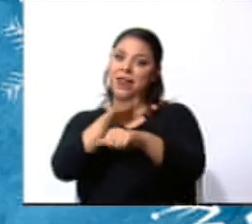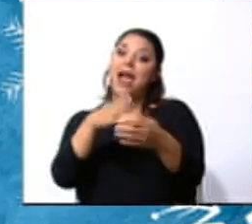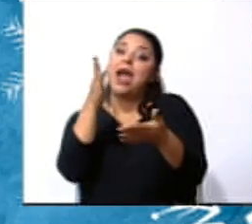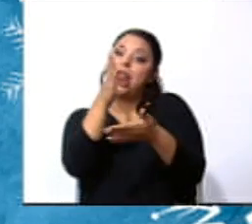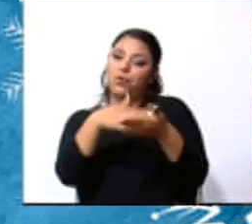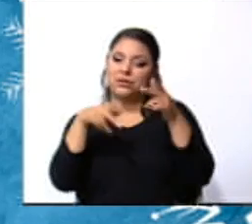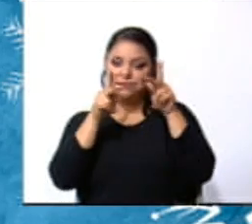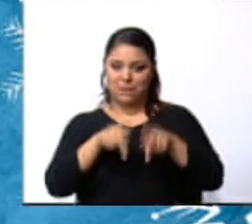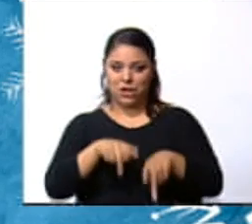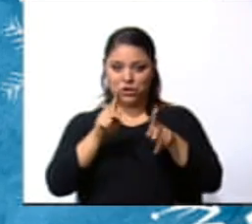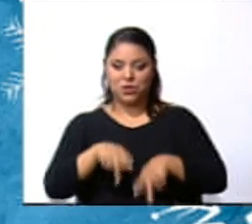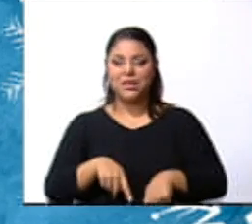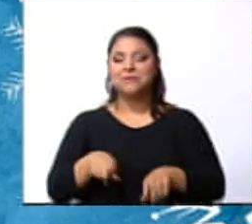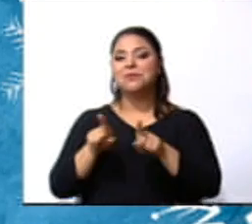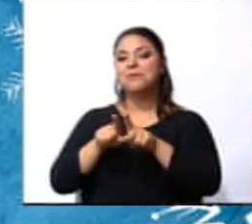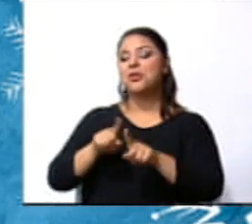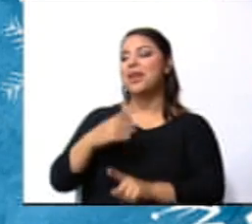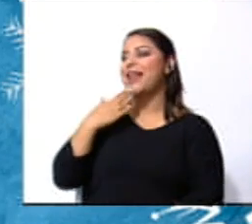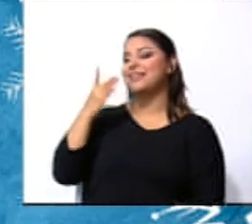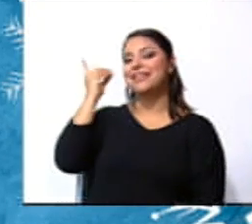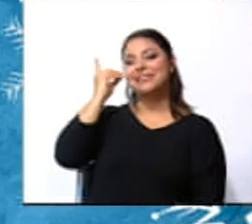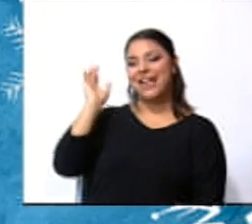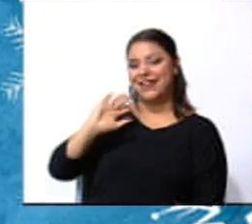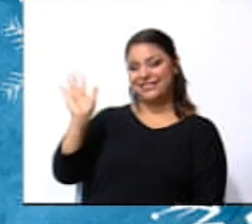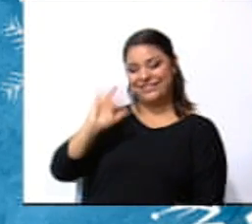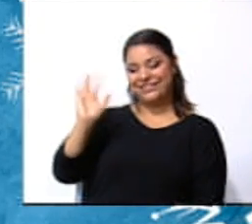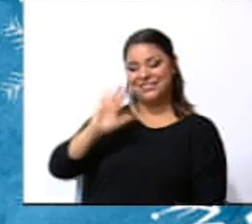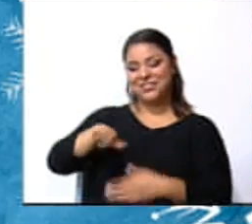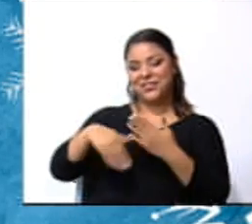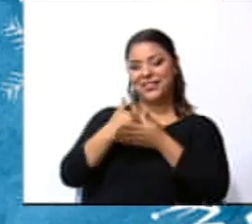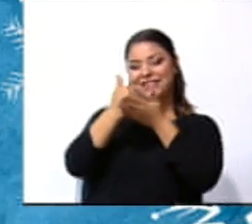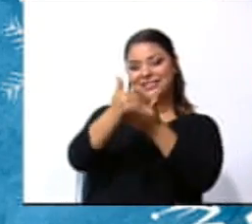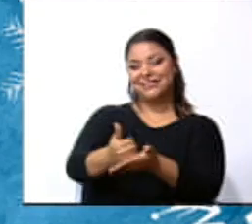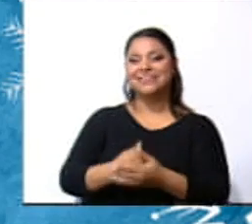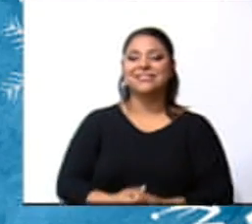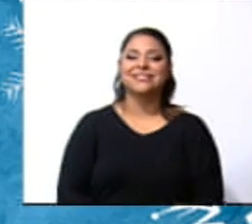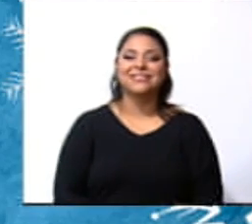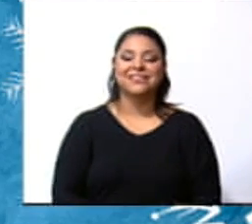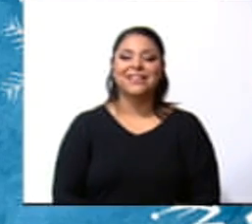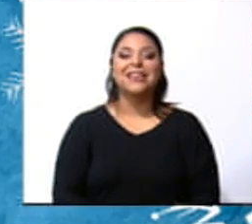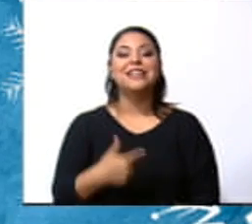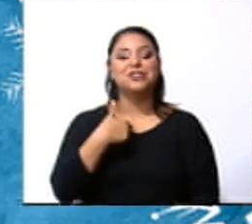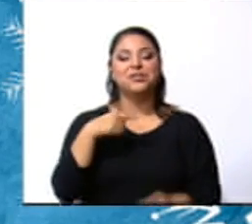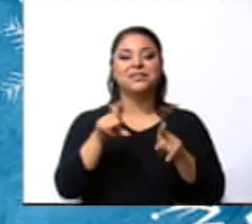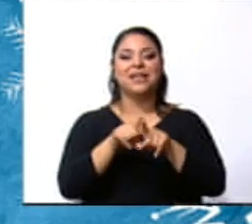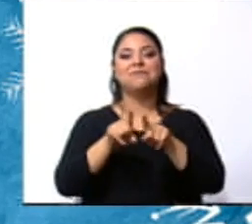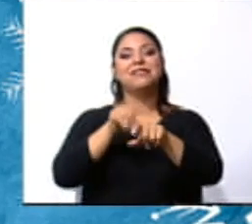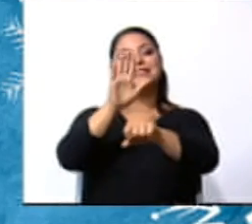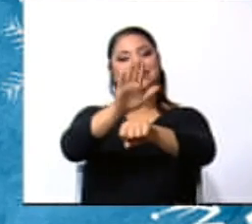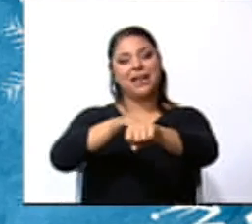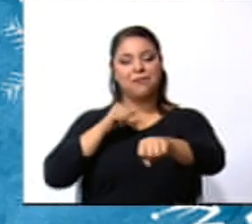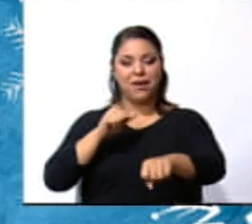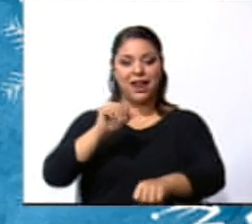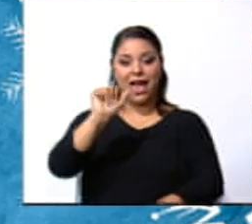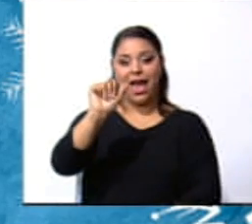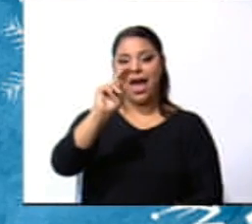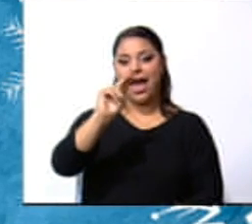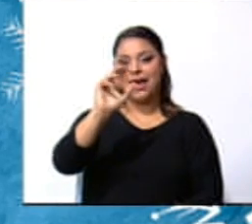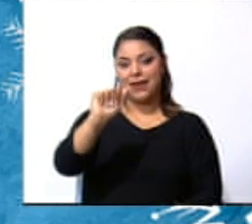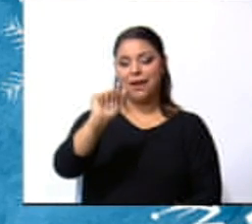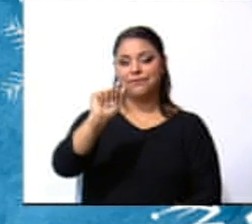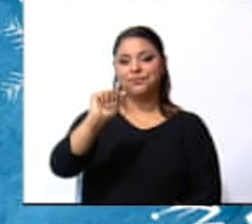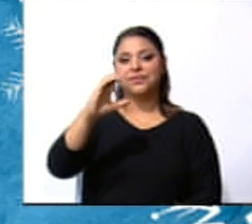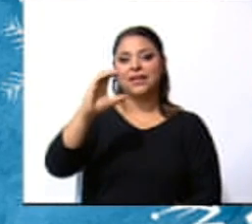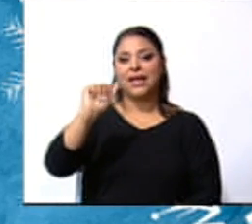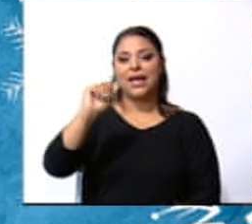first, thank you, Diana, for your help. And I would like to call Ana Campos. Please